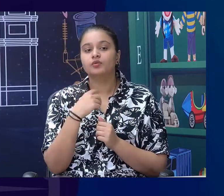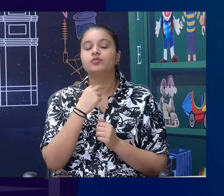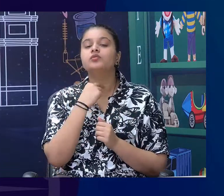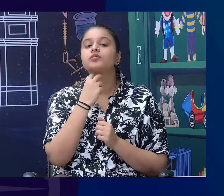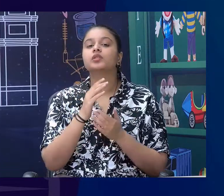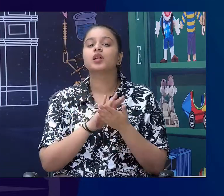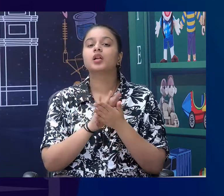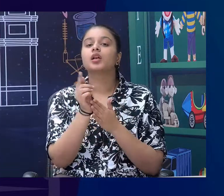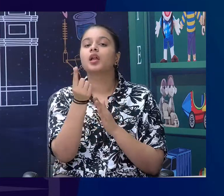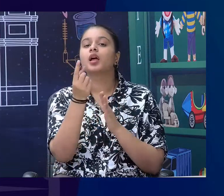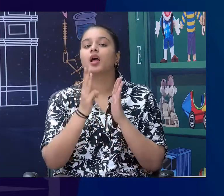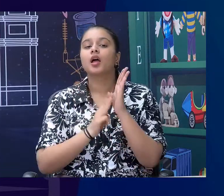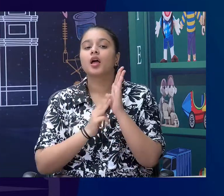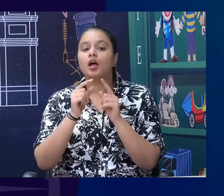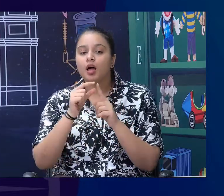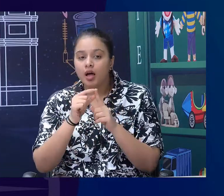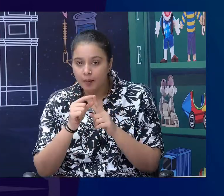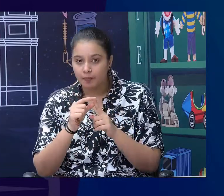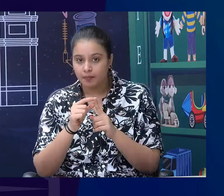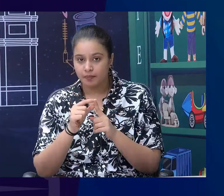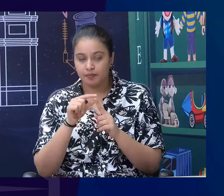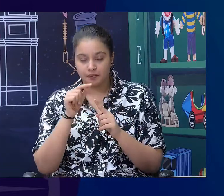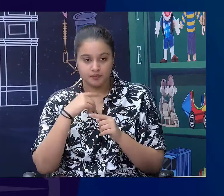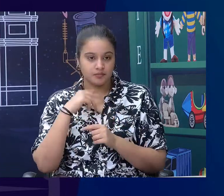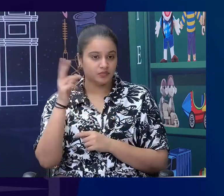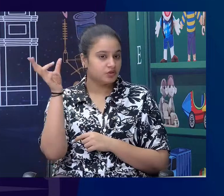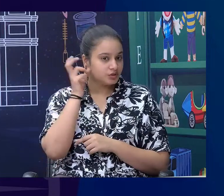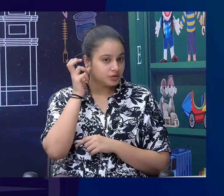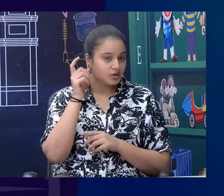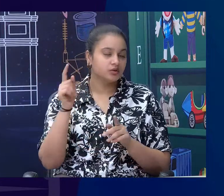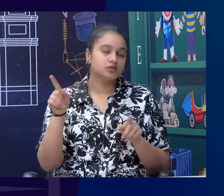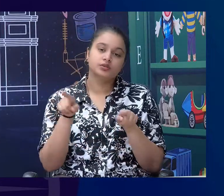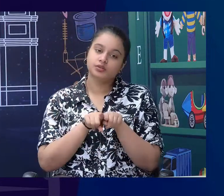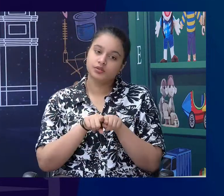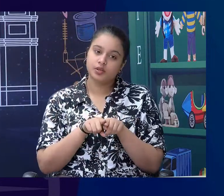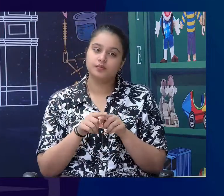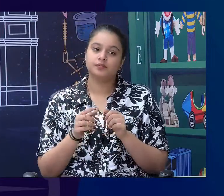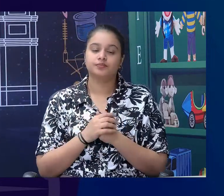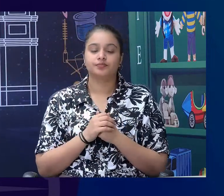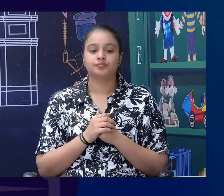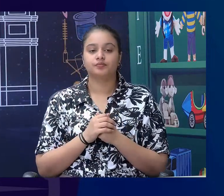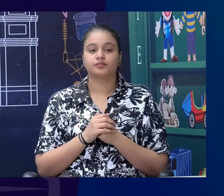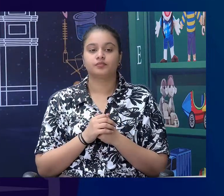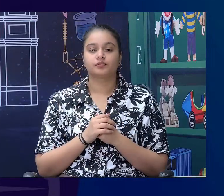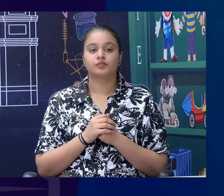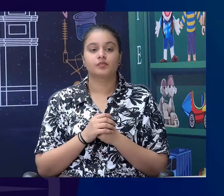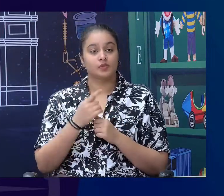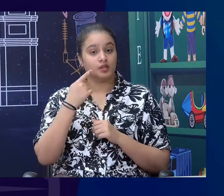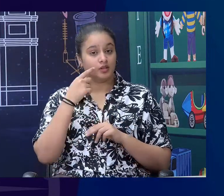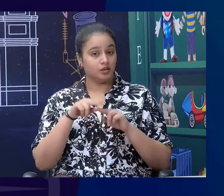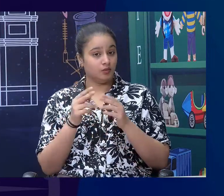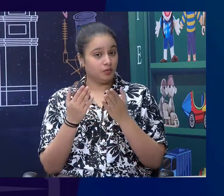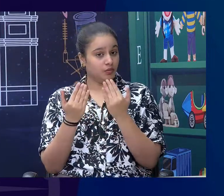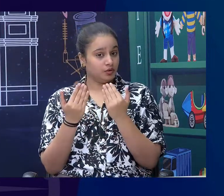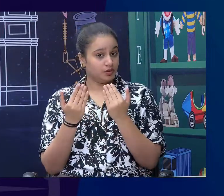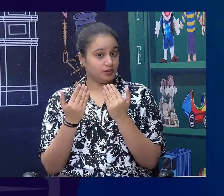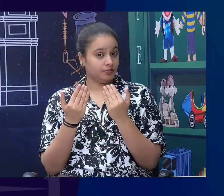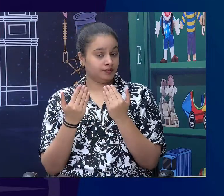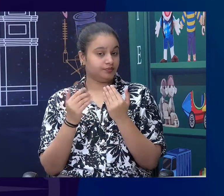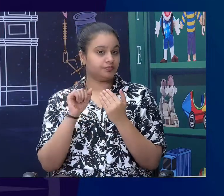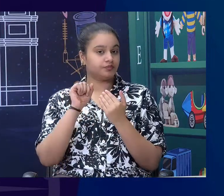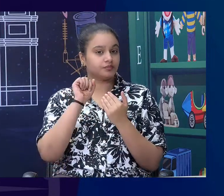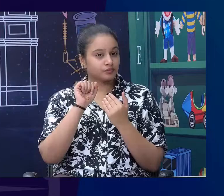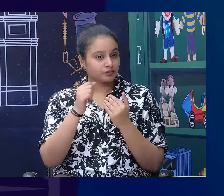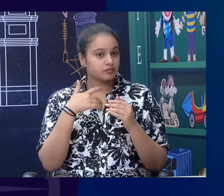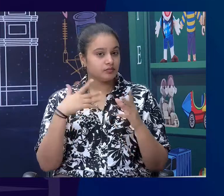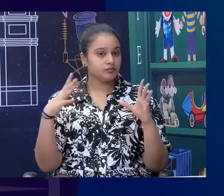hump because that's similar to the sound that we heard, Yes. right, just a little while back. So it is possible that he was